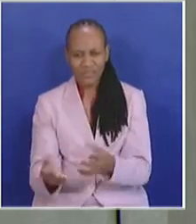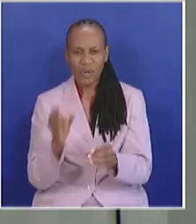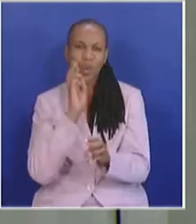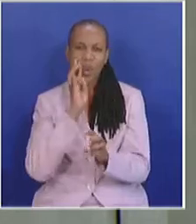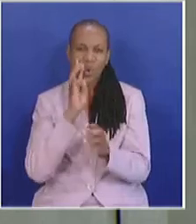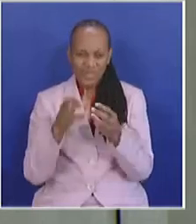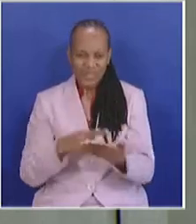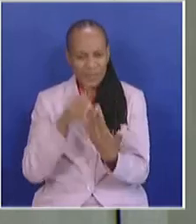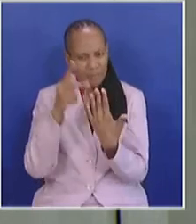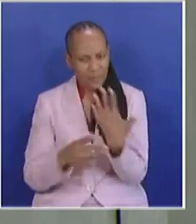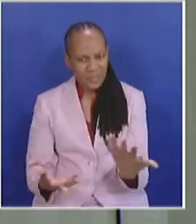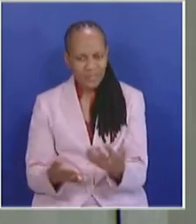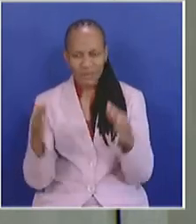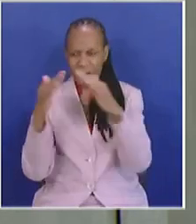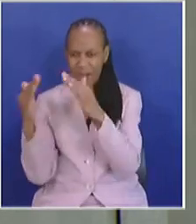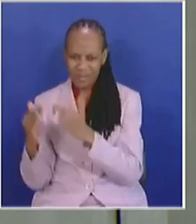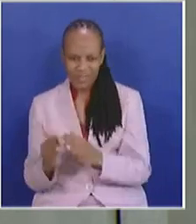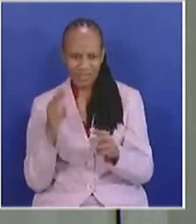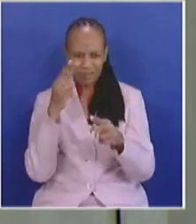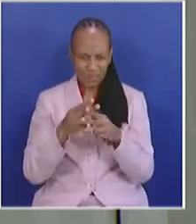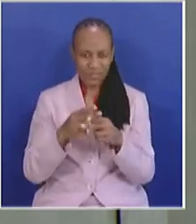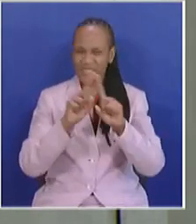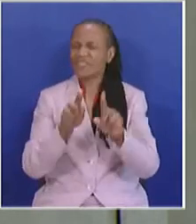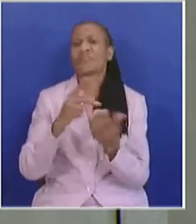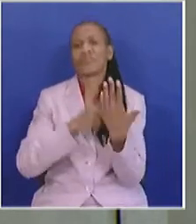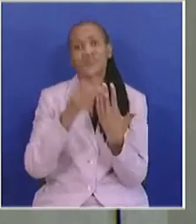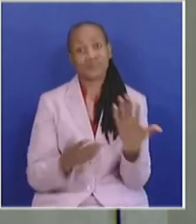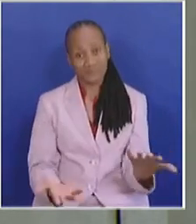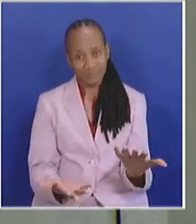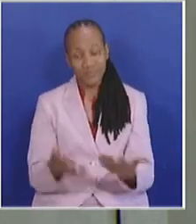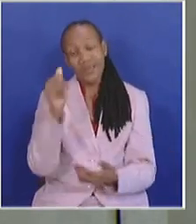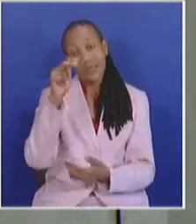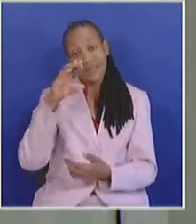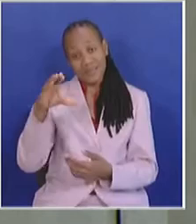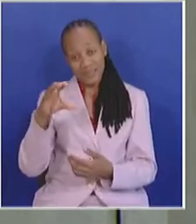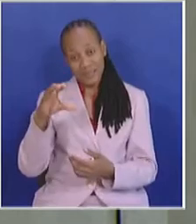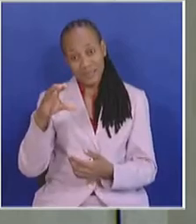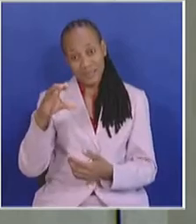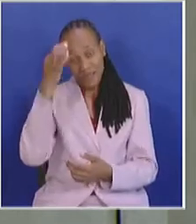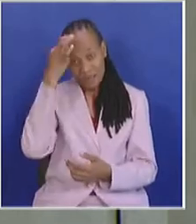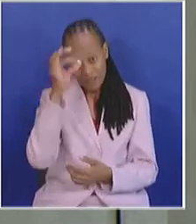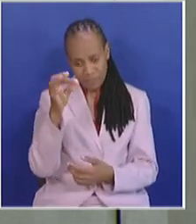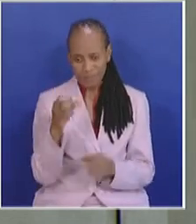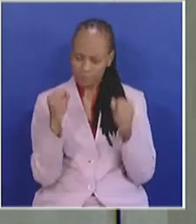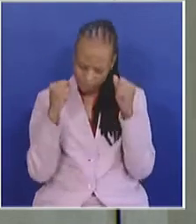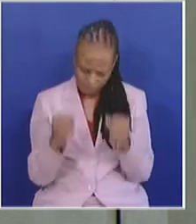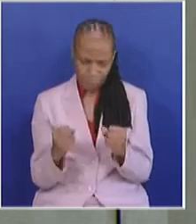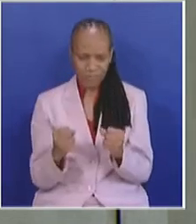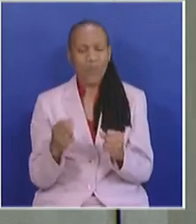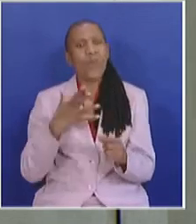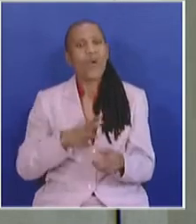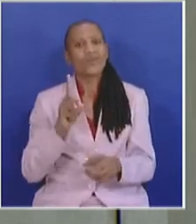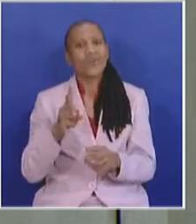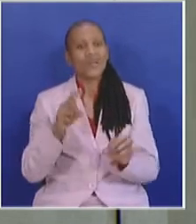pipelines, housing, and sanitation. The African National Congress government remains committed in the provision of